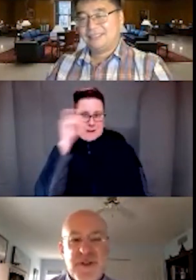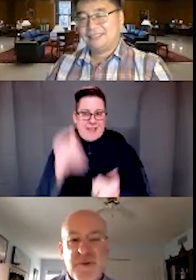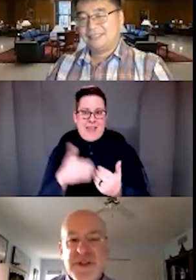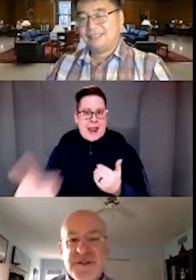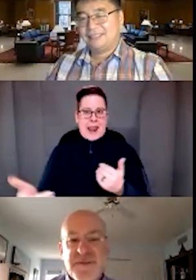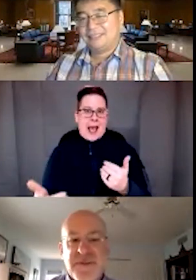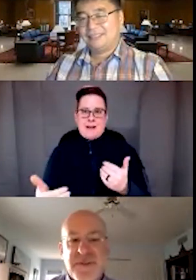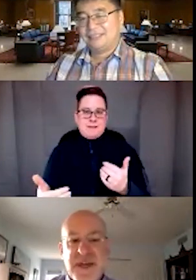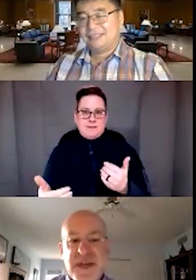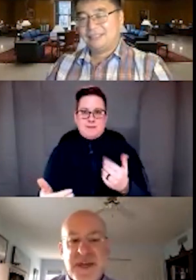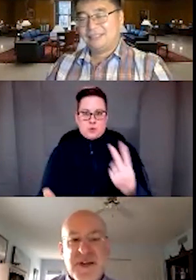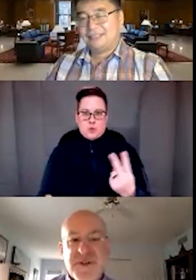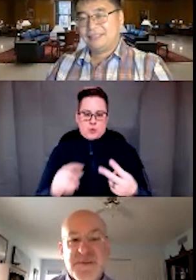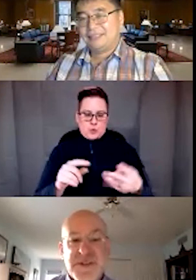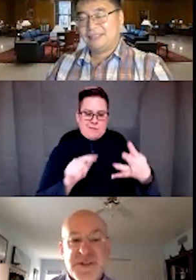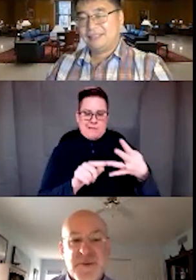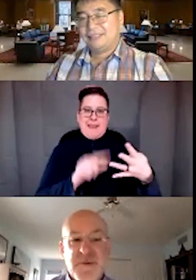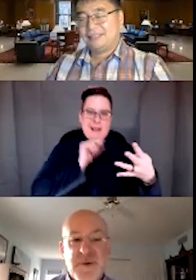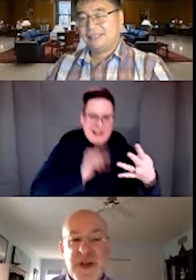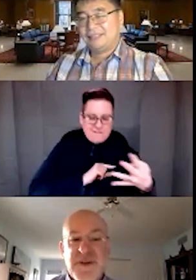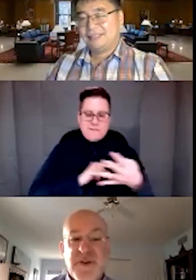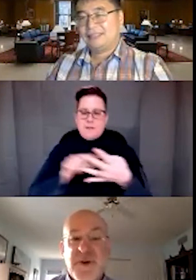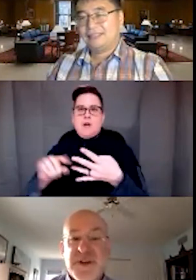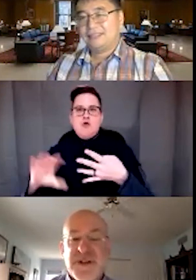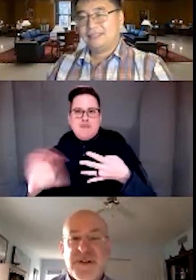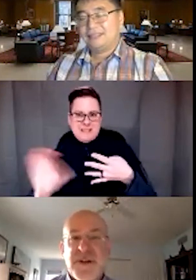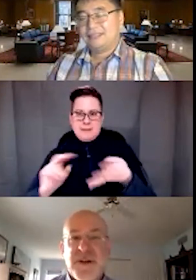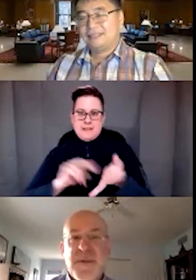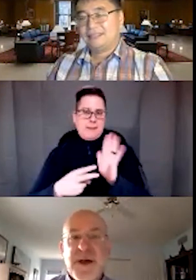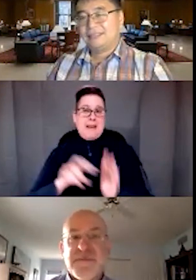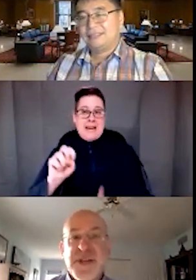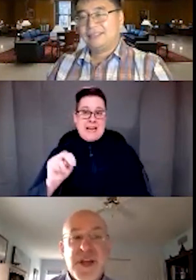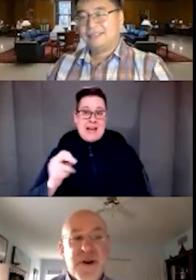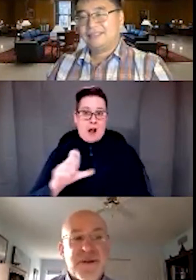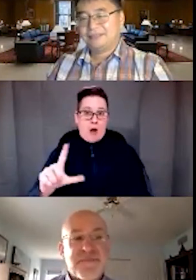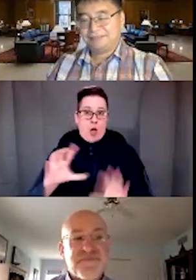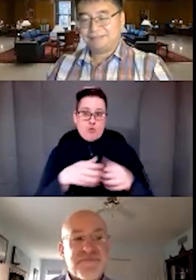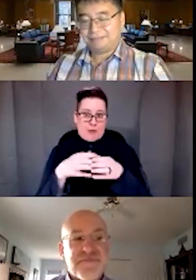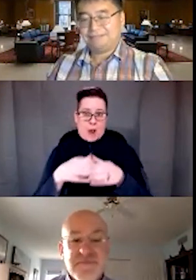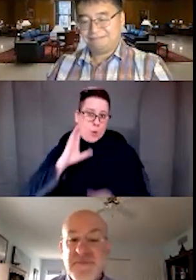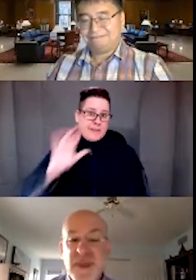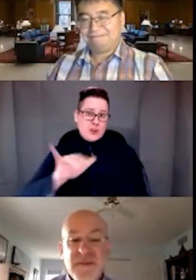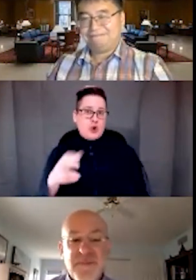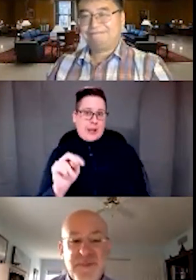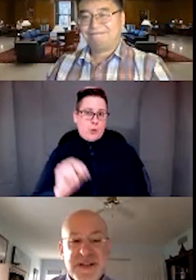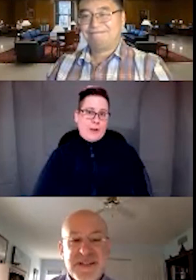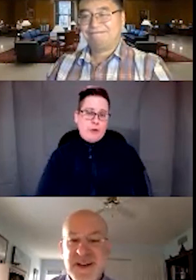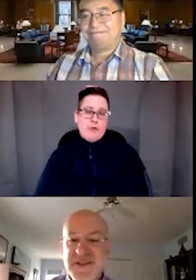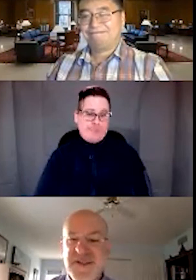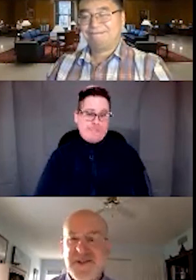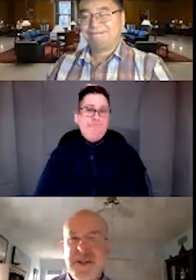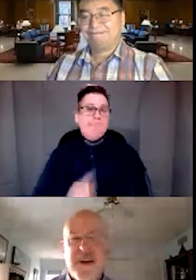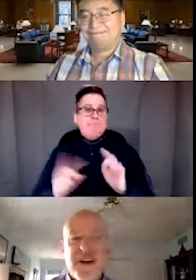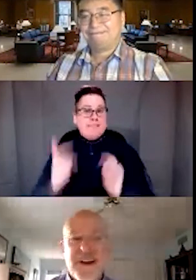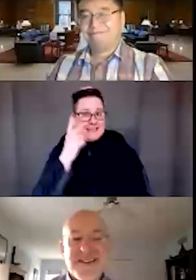would fall in the weeks of Thanksgiving and Christmas. So we won't have another one till January. But I'll